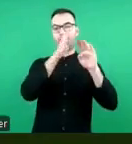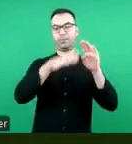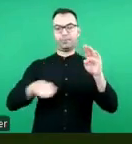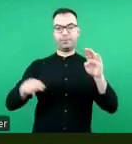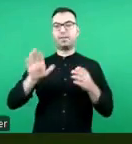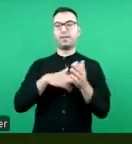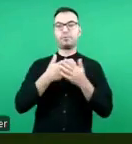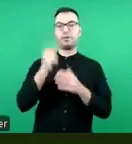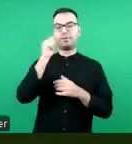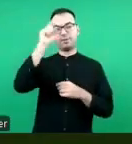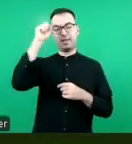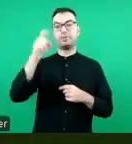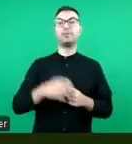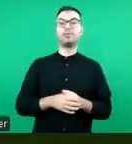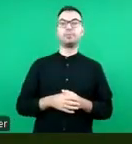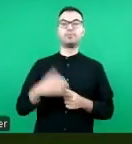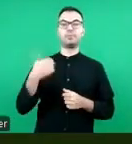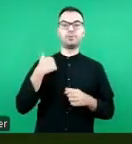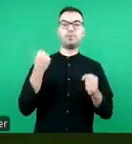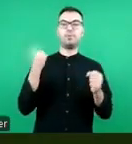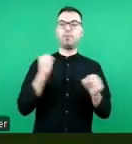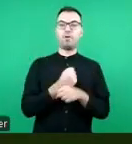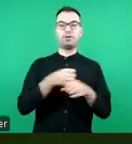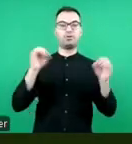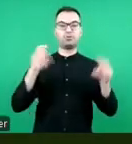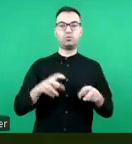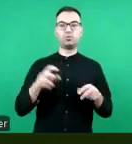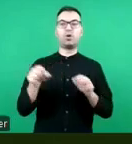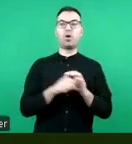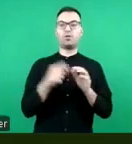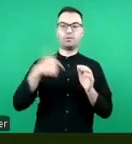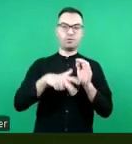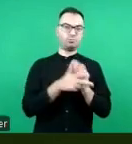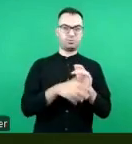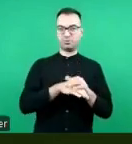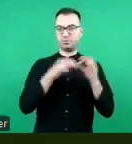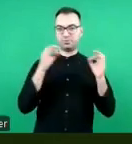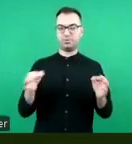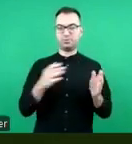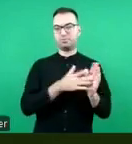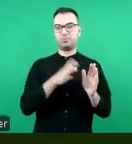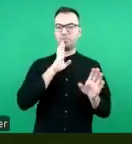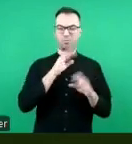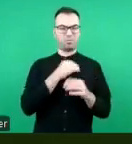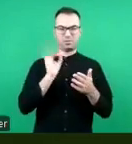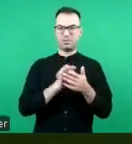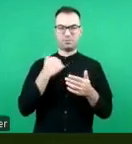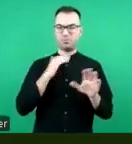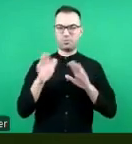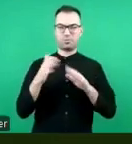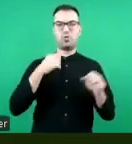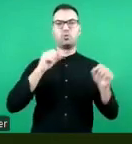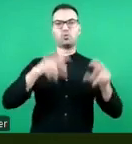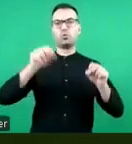in Germany, we had a serious drought from 2018 onwards. Probably it was a bit similar in Poland as well. And